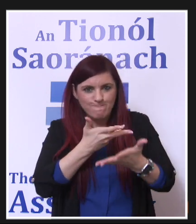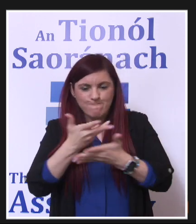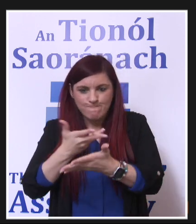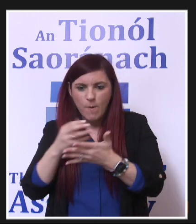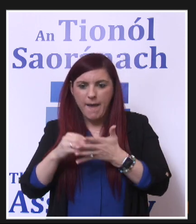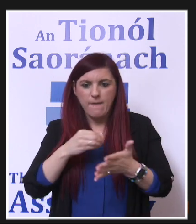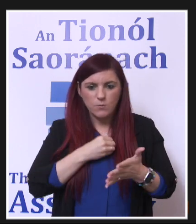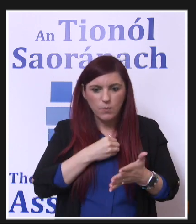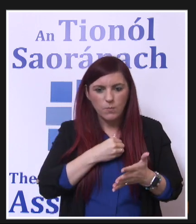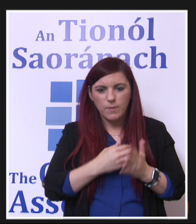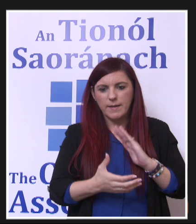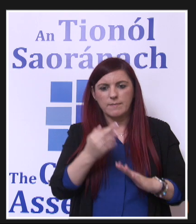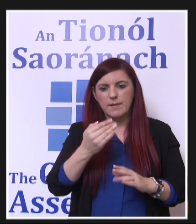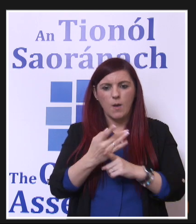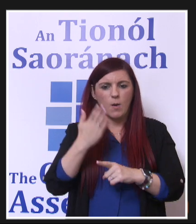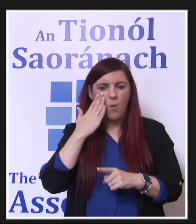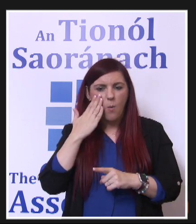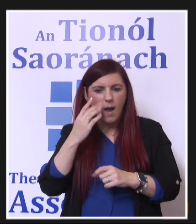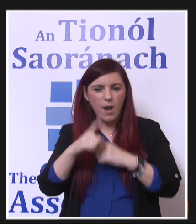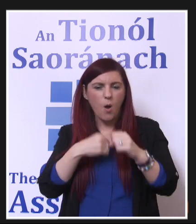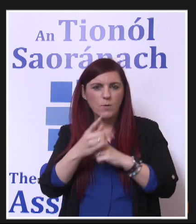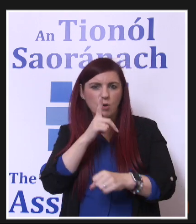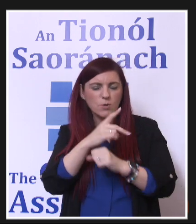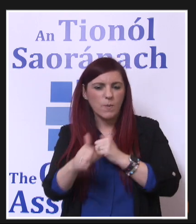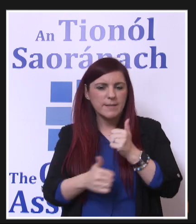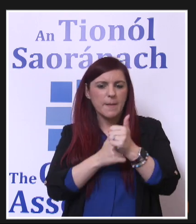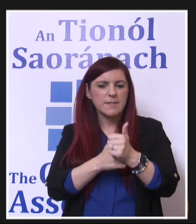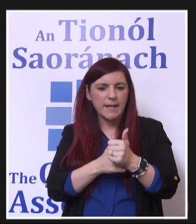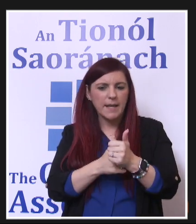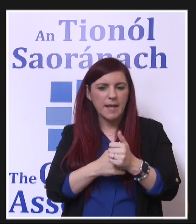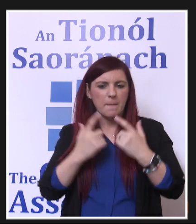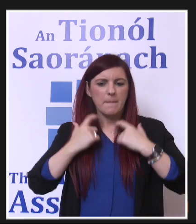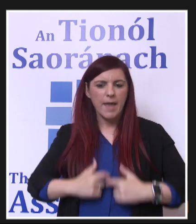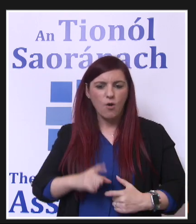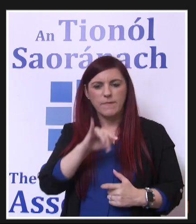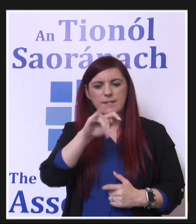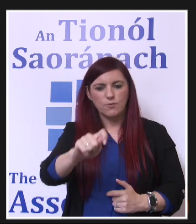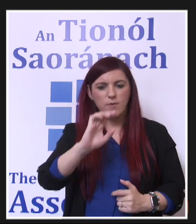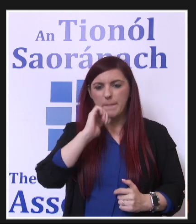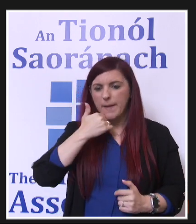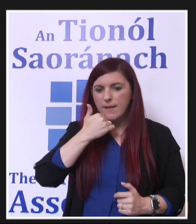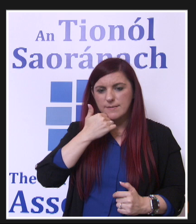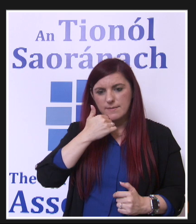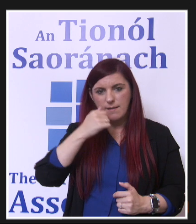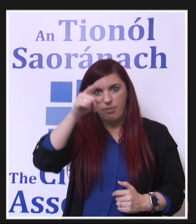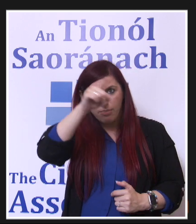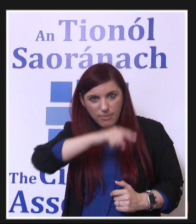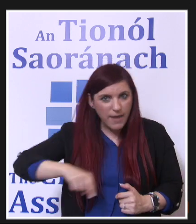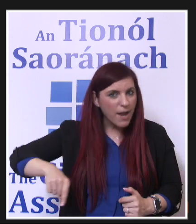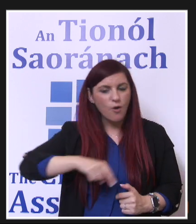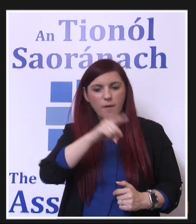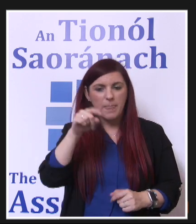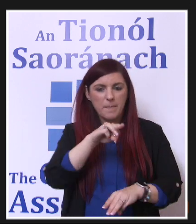my delegation, I always speak to the deputy mayors of the district, because at the end of the day, they are the people who